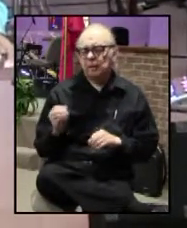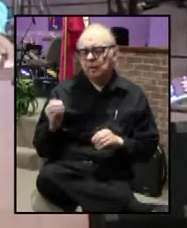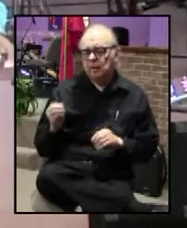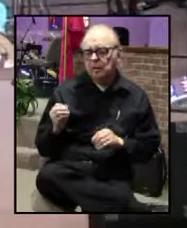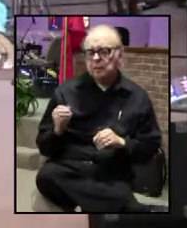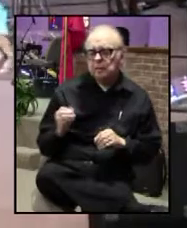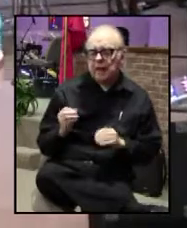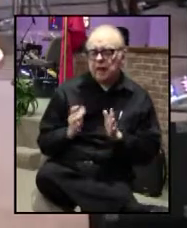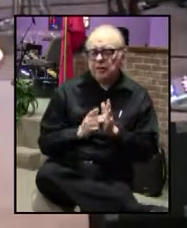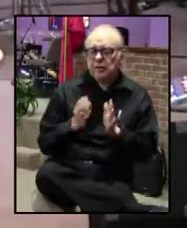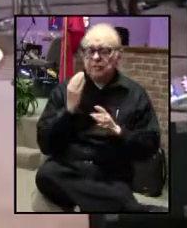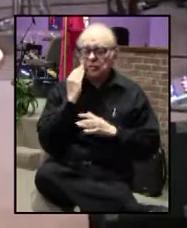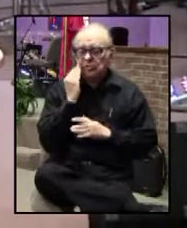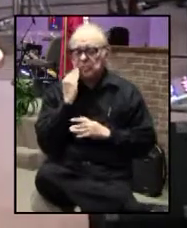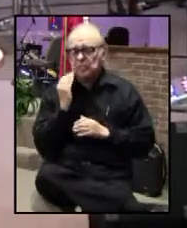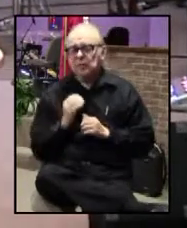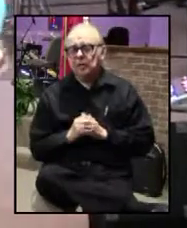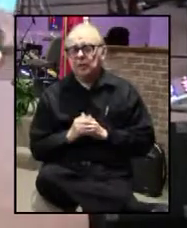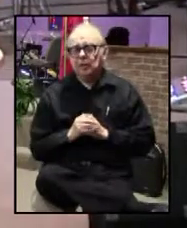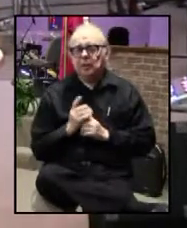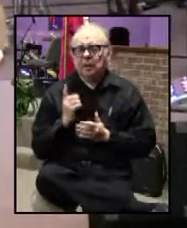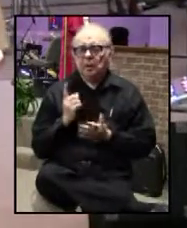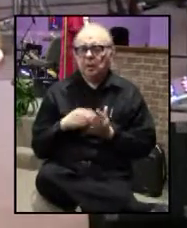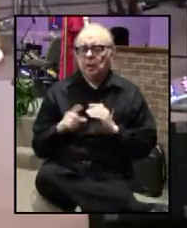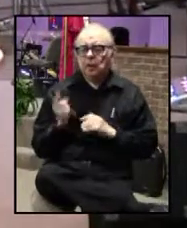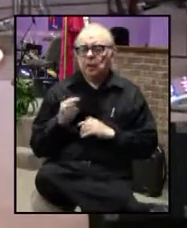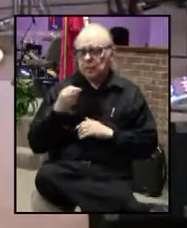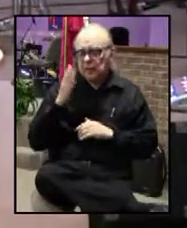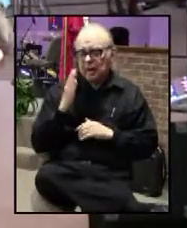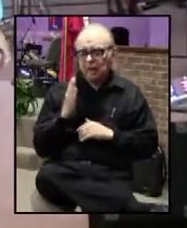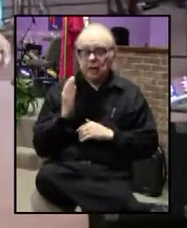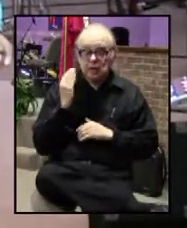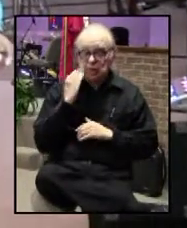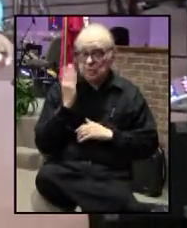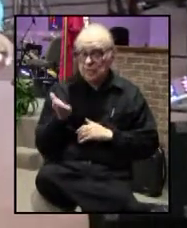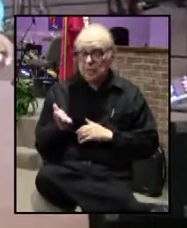And he knew what only God knew.